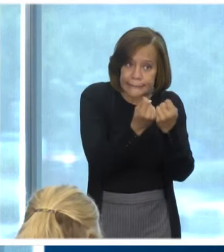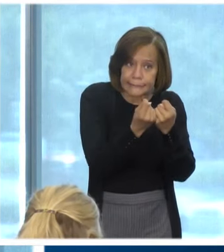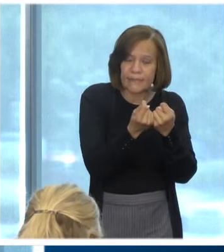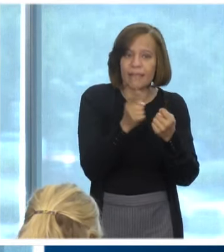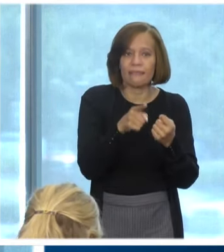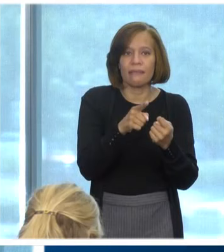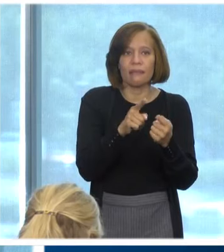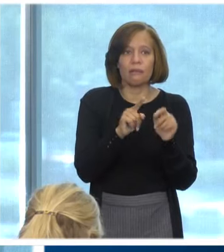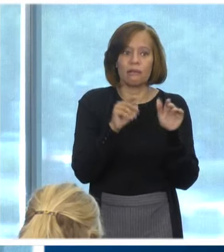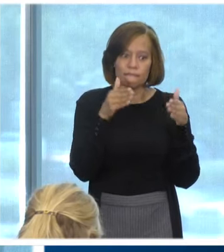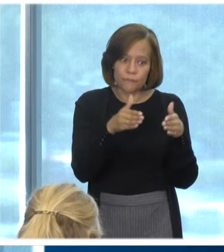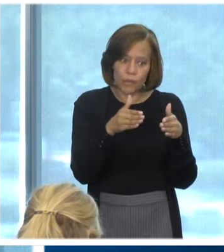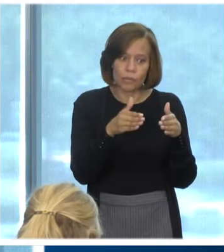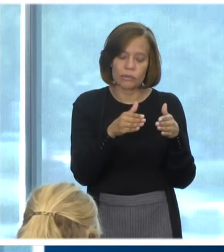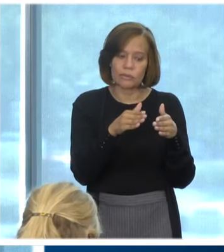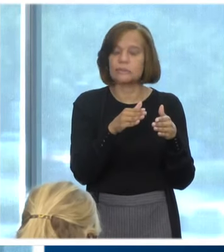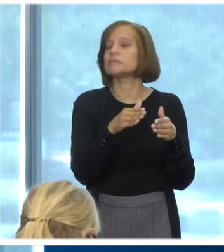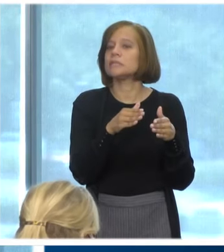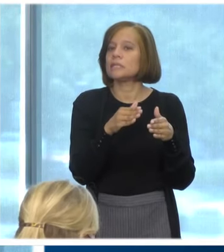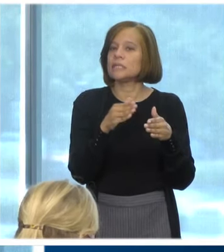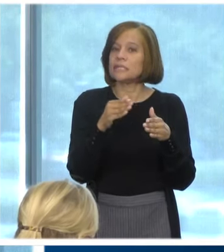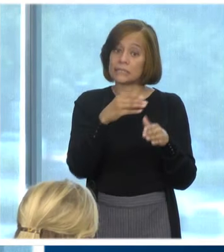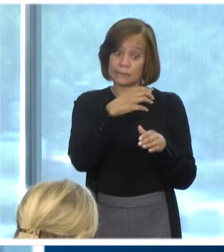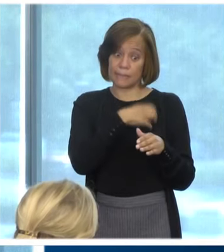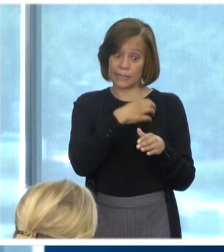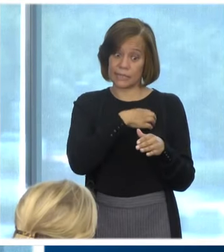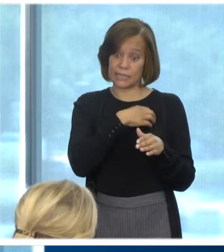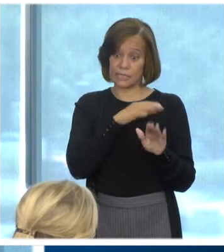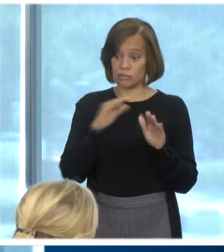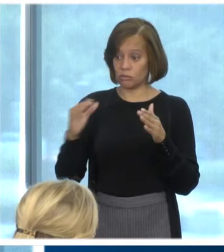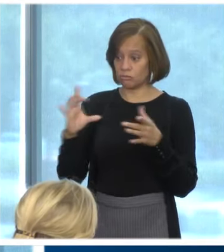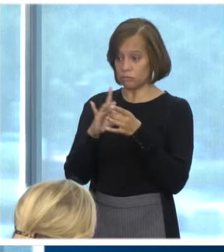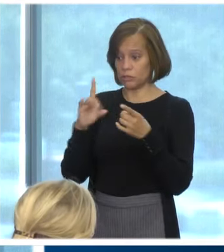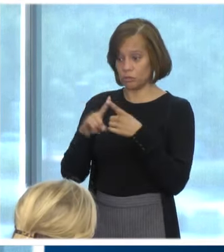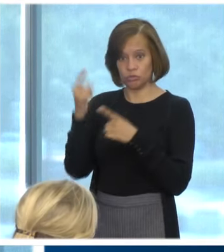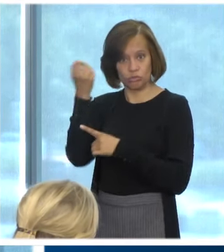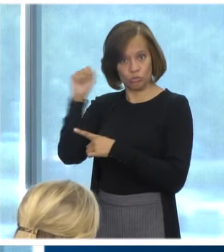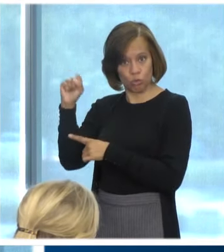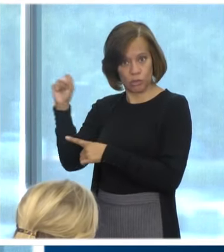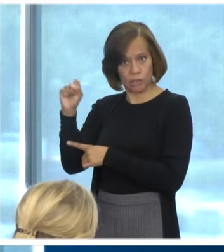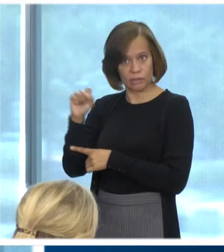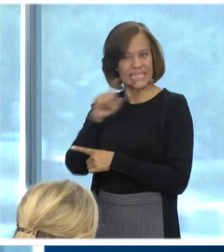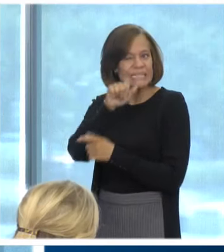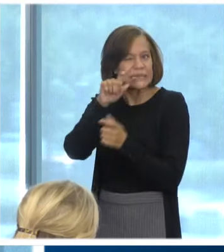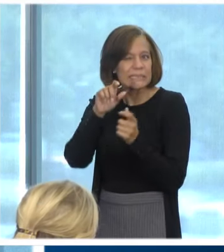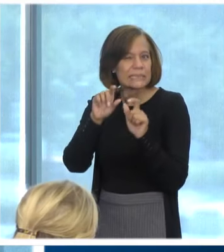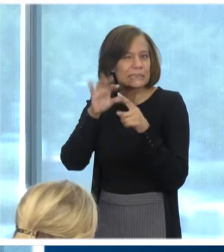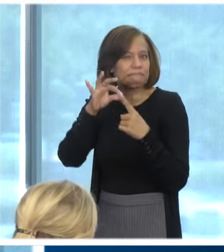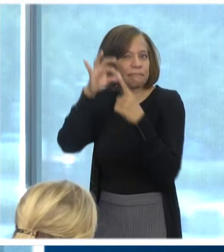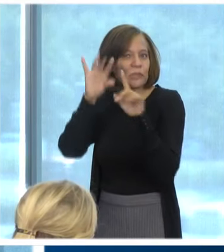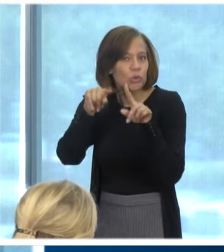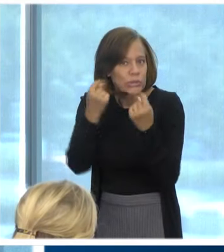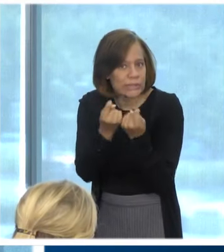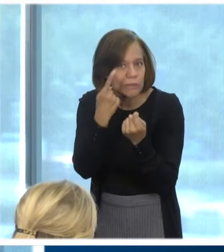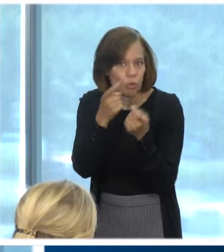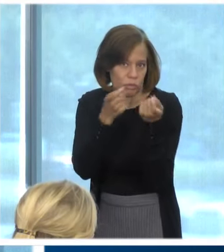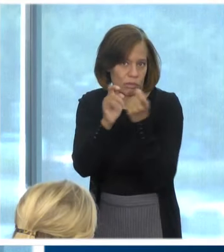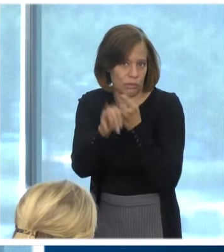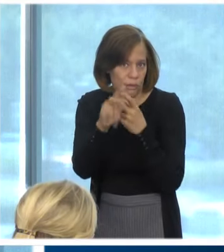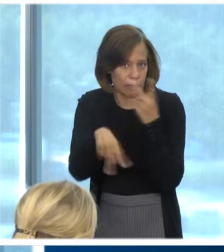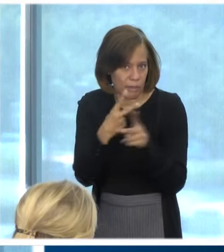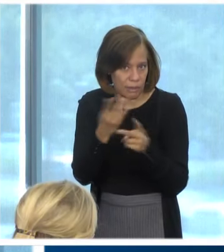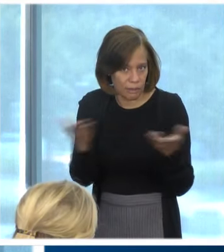handle police response to protests and particularly First Amendment activities in our city. We have new legislation that places